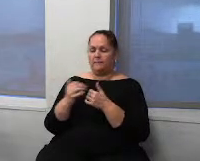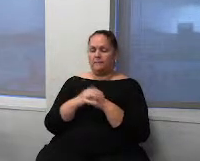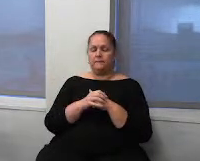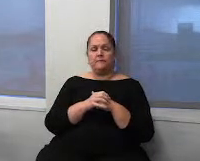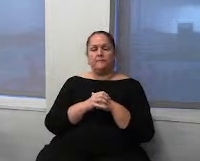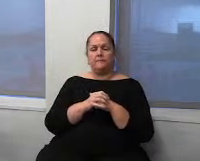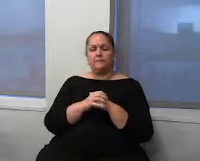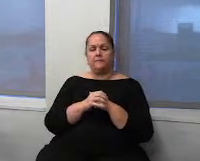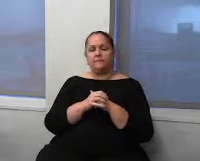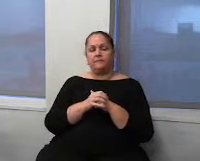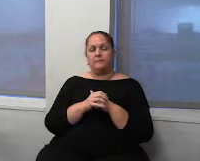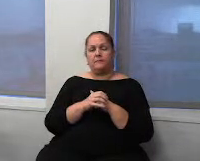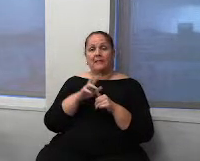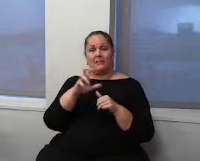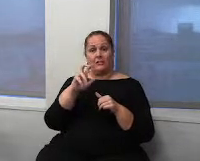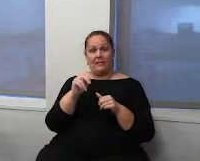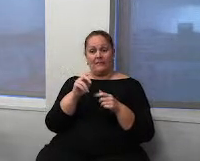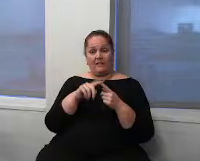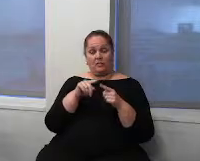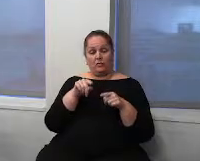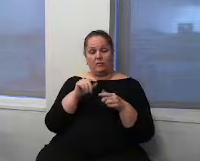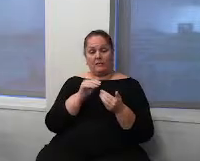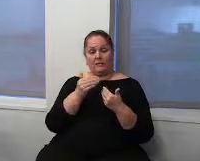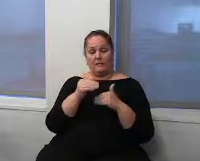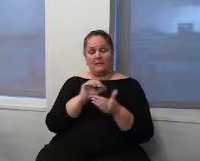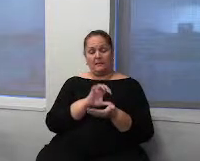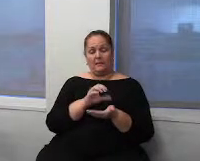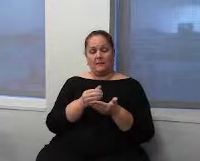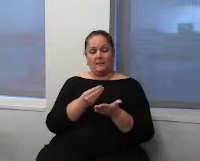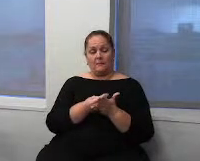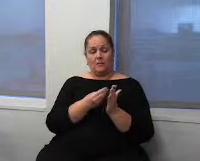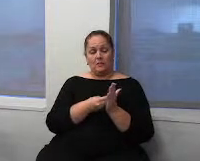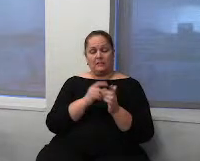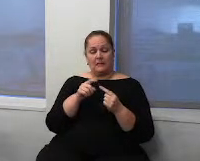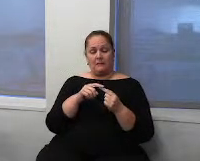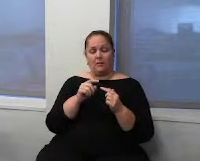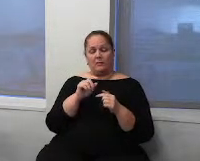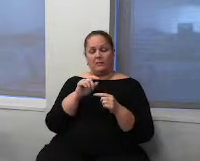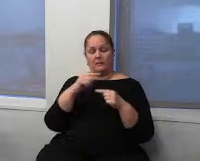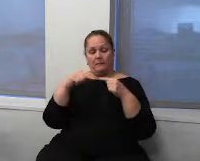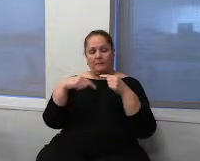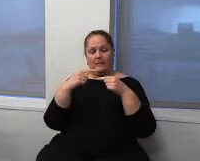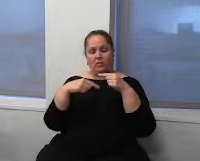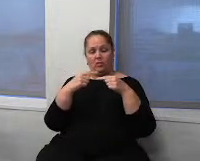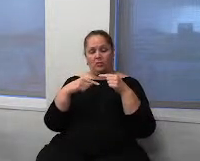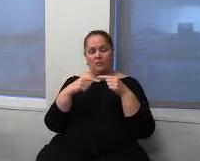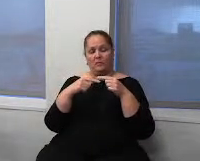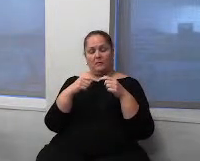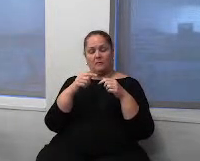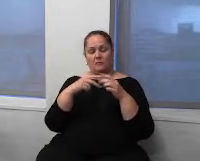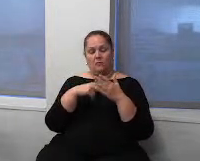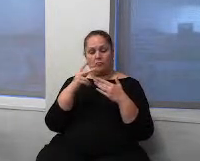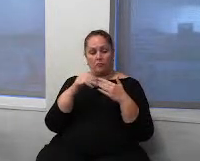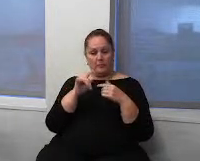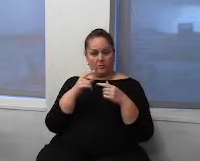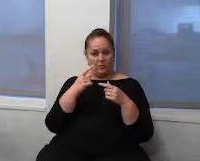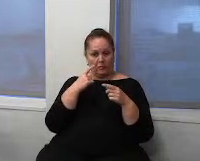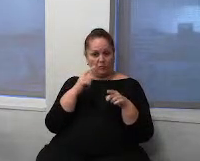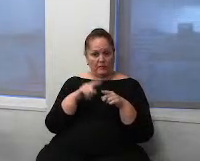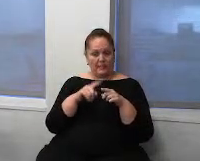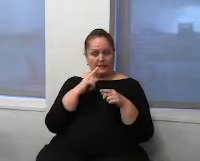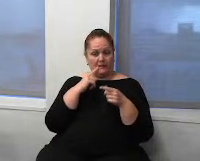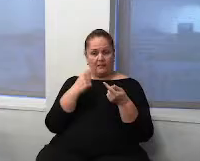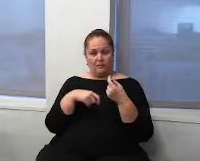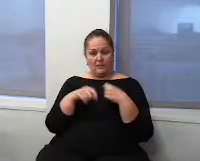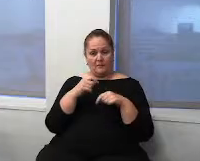as of this point. And even under the constrained budget with respect to the meter infrastructure program,